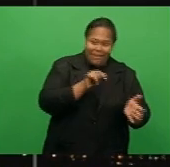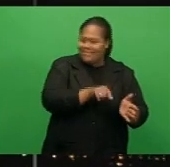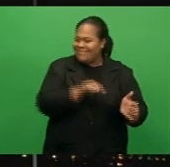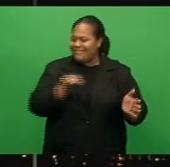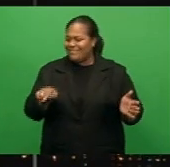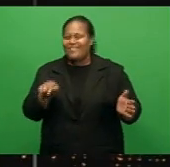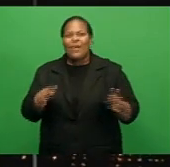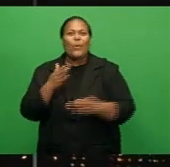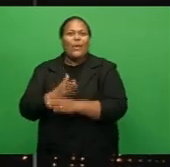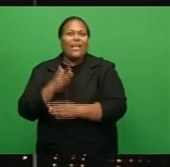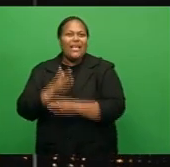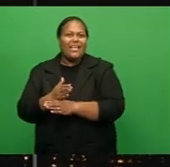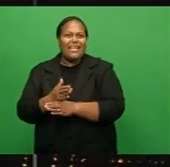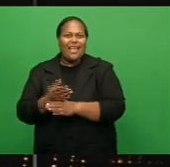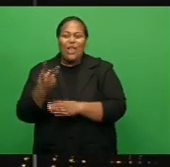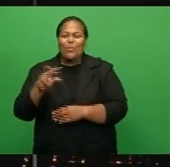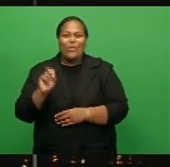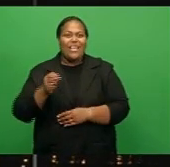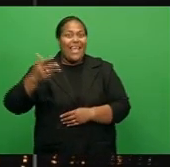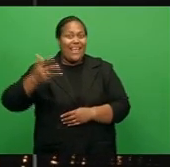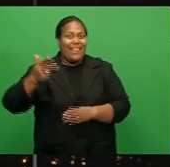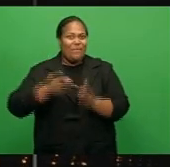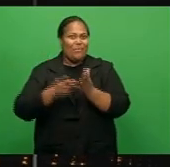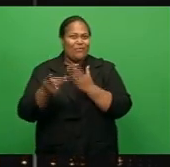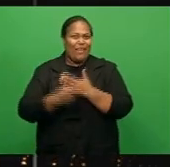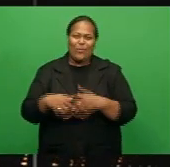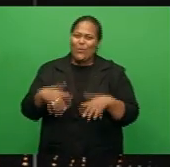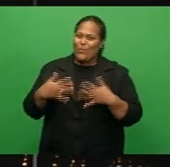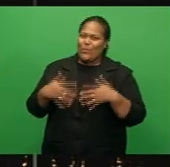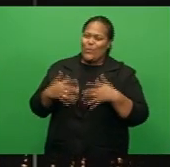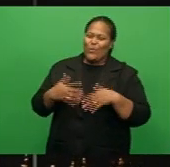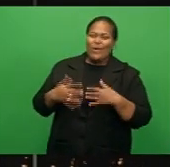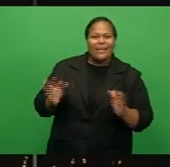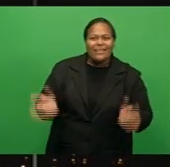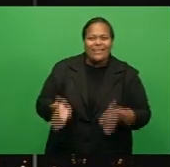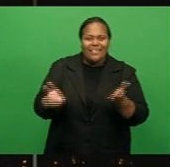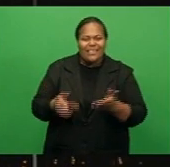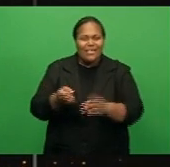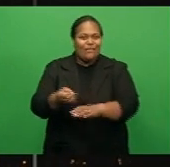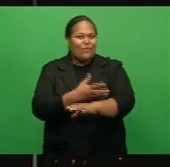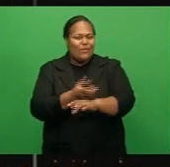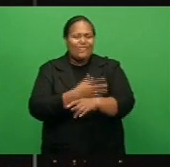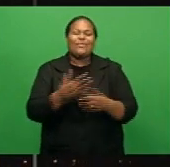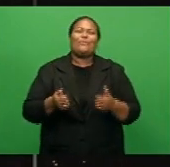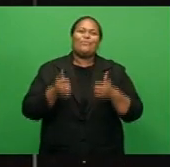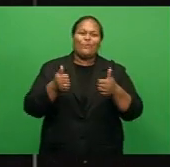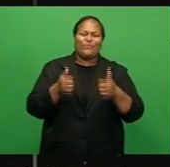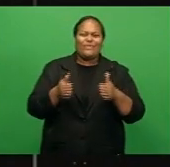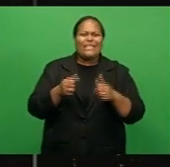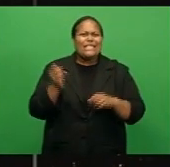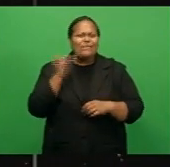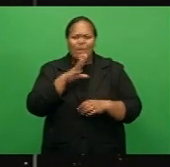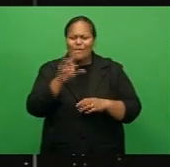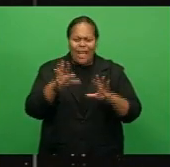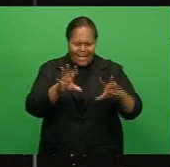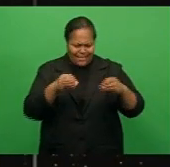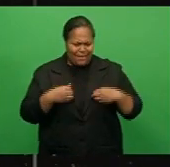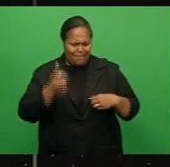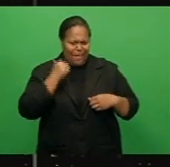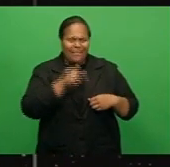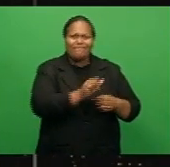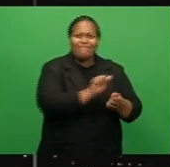its inception in 2018, the project has boosted the spirit of accepting back these Fijians into the community and also integrating